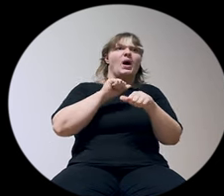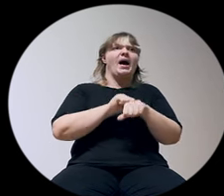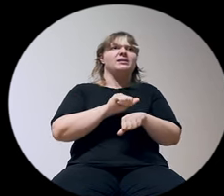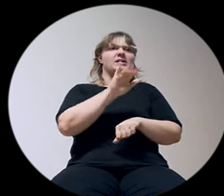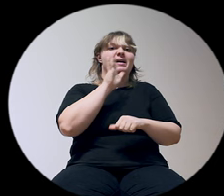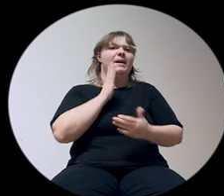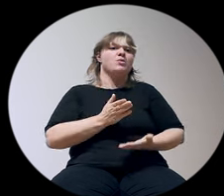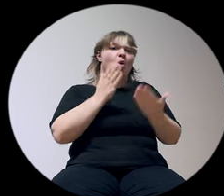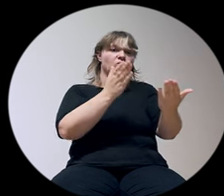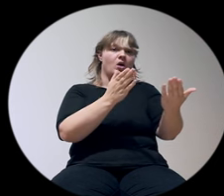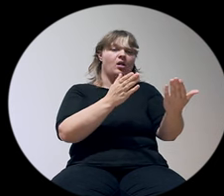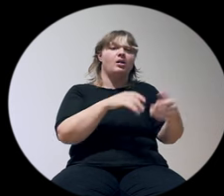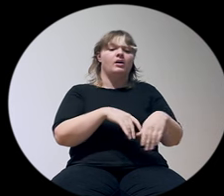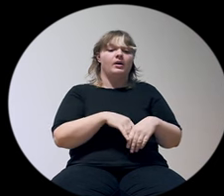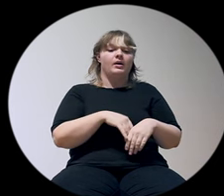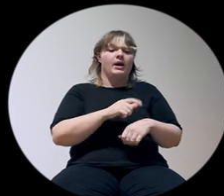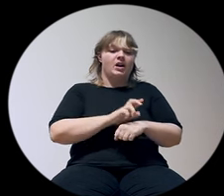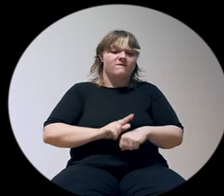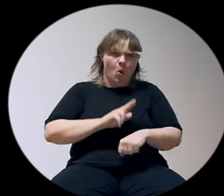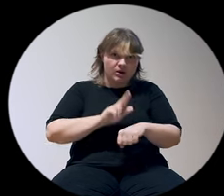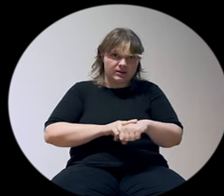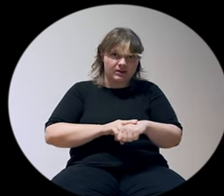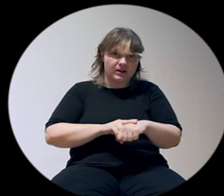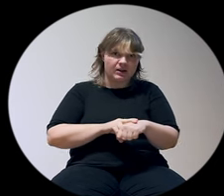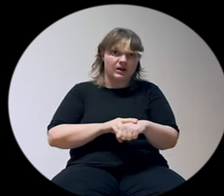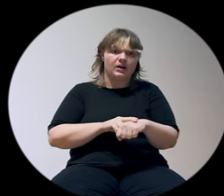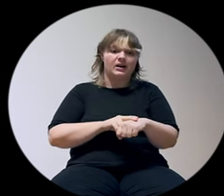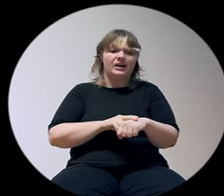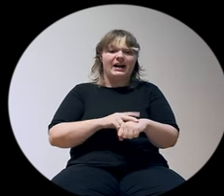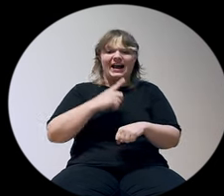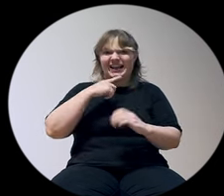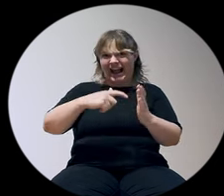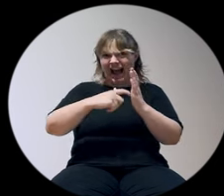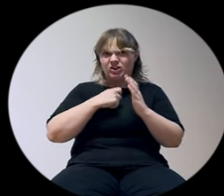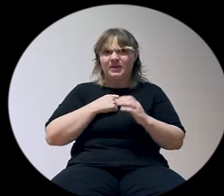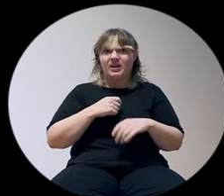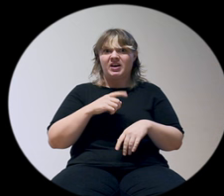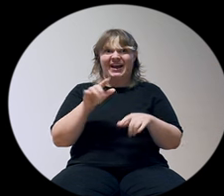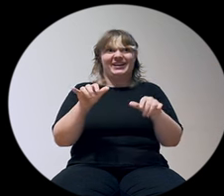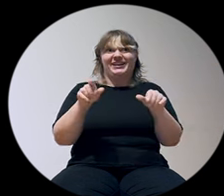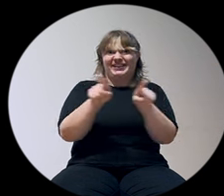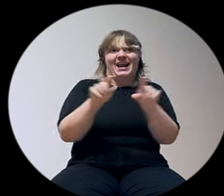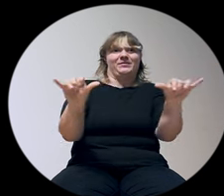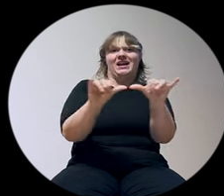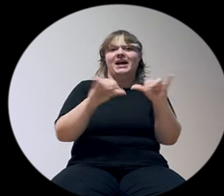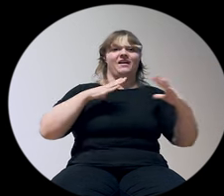proposal, and of course, I said it had to be one-to-one of the Hollywood sign,